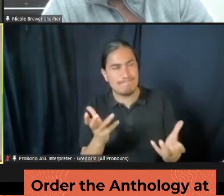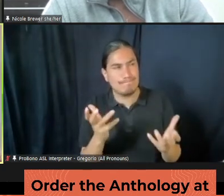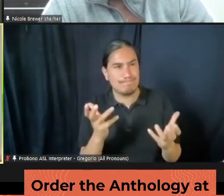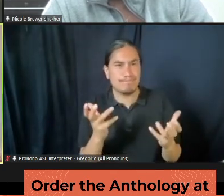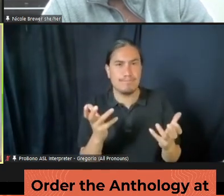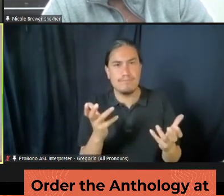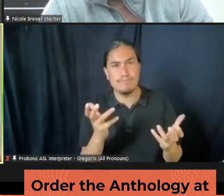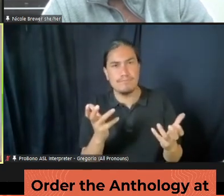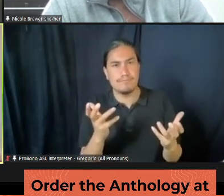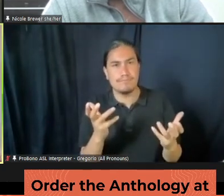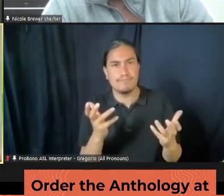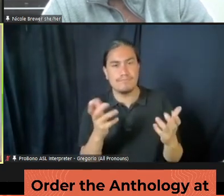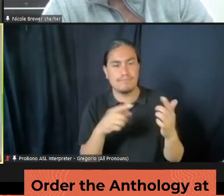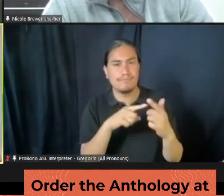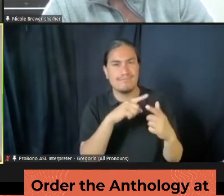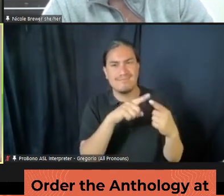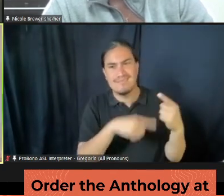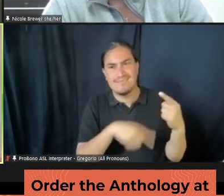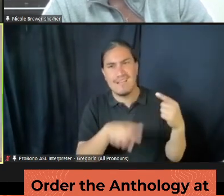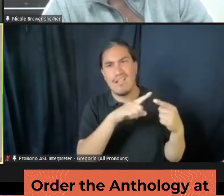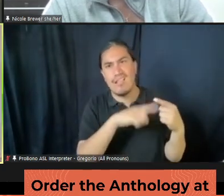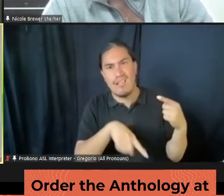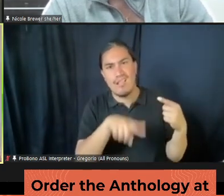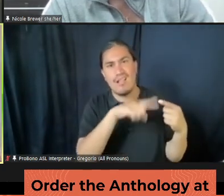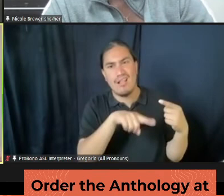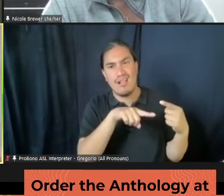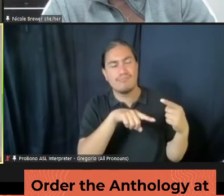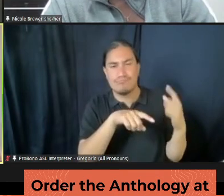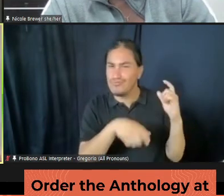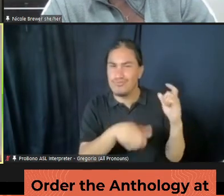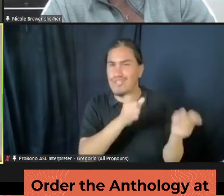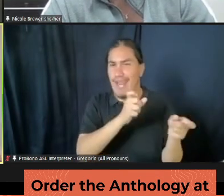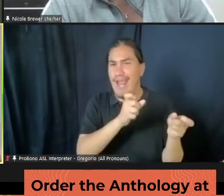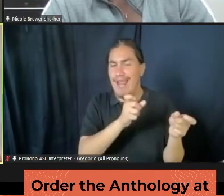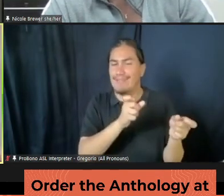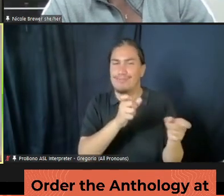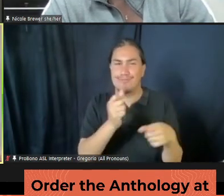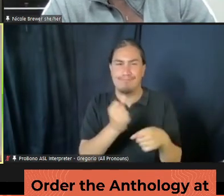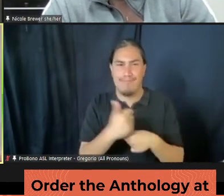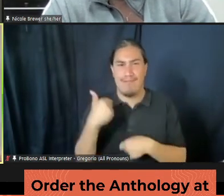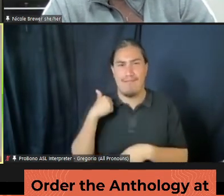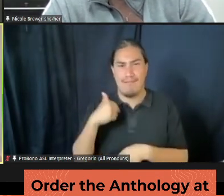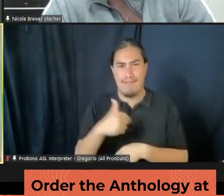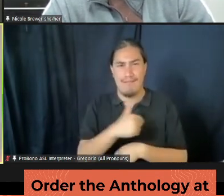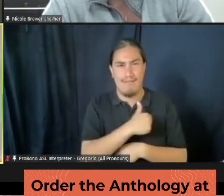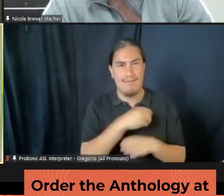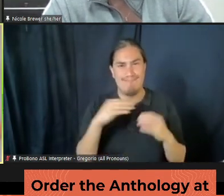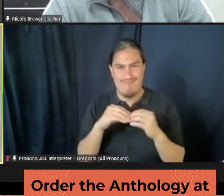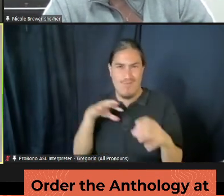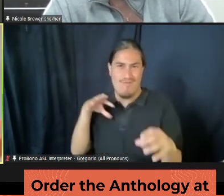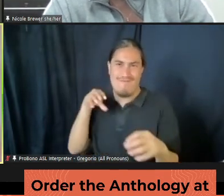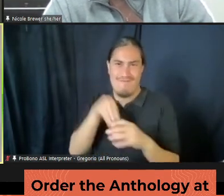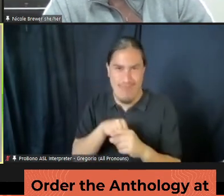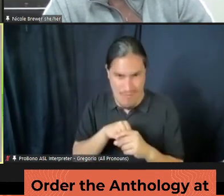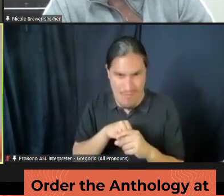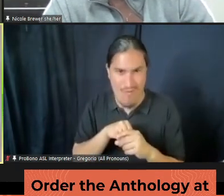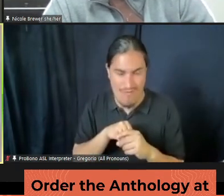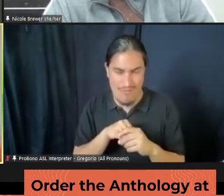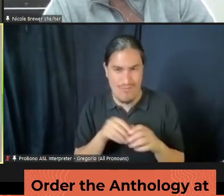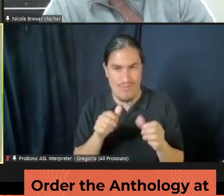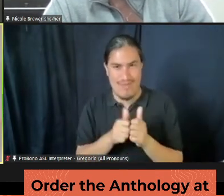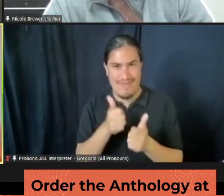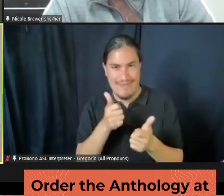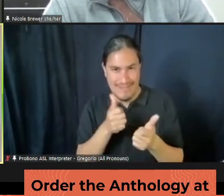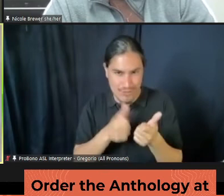unclose the loop and actually make us participate in each other's lives with